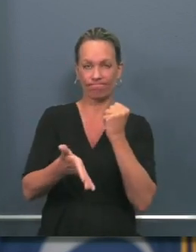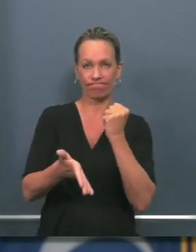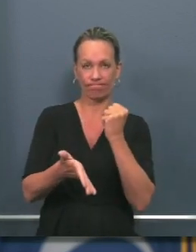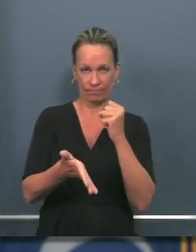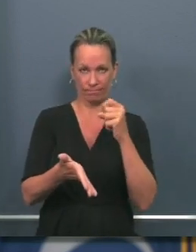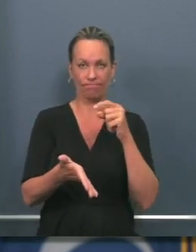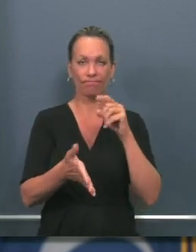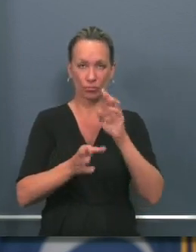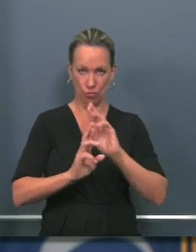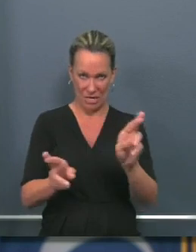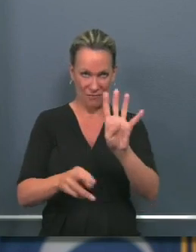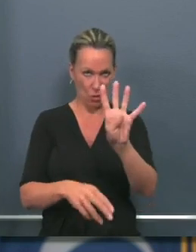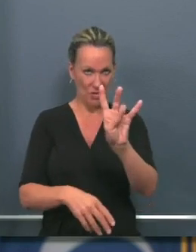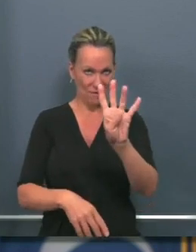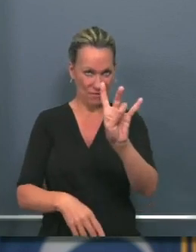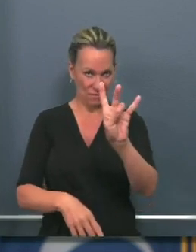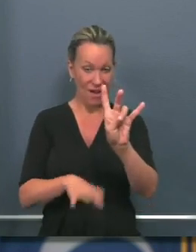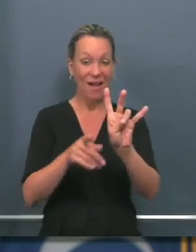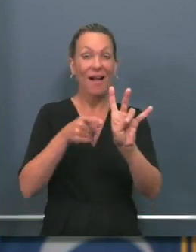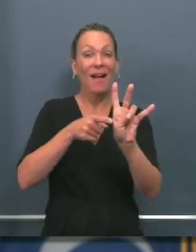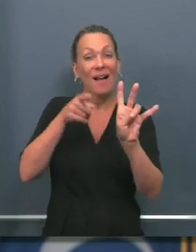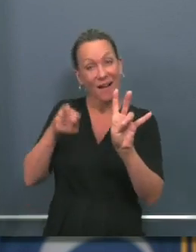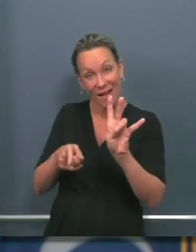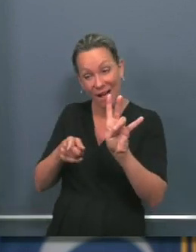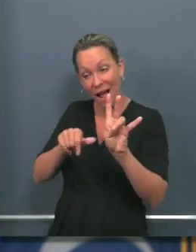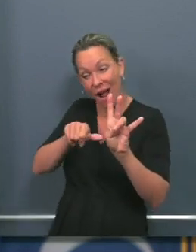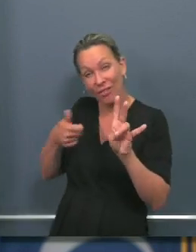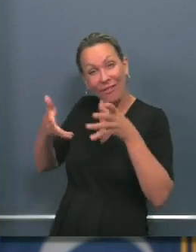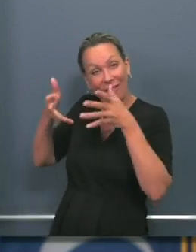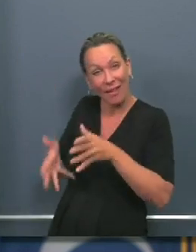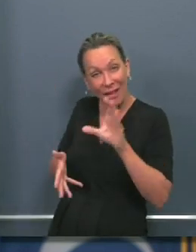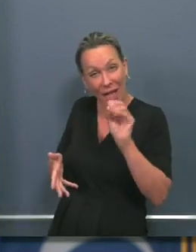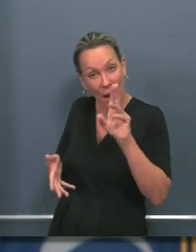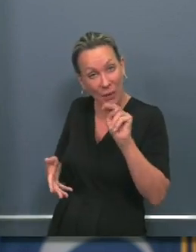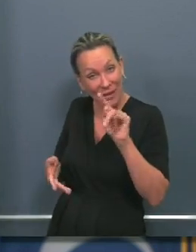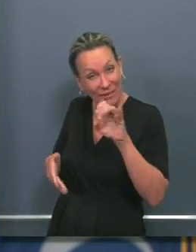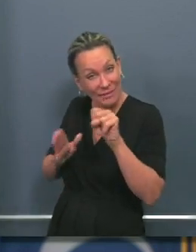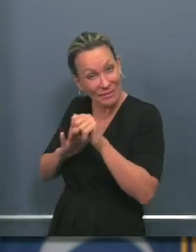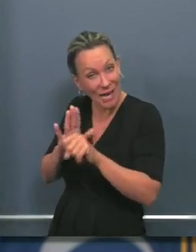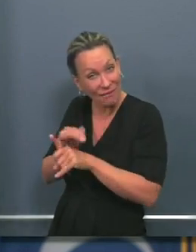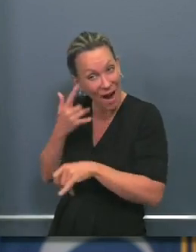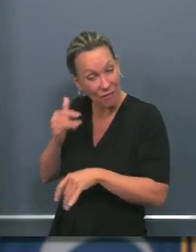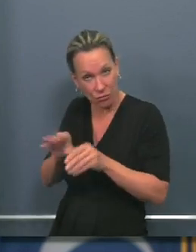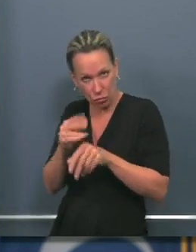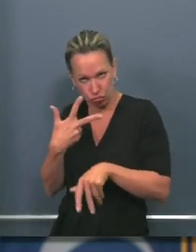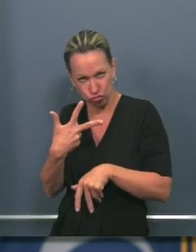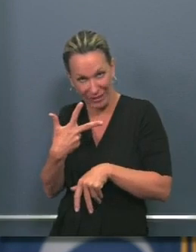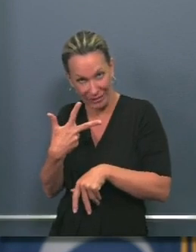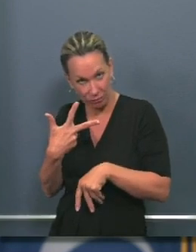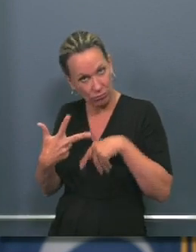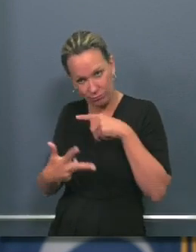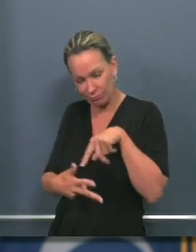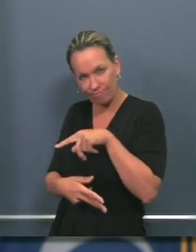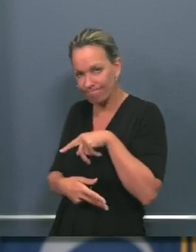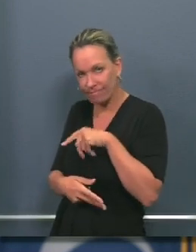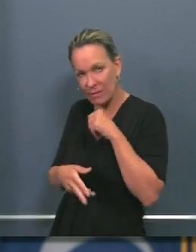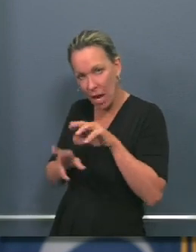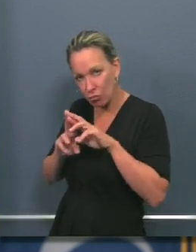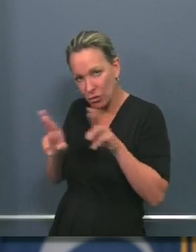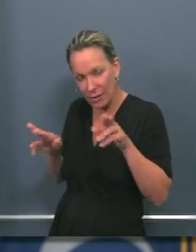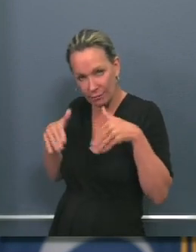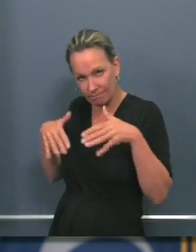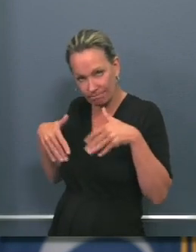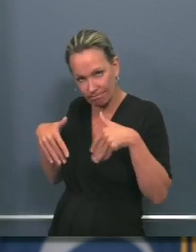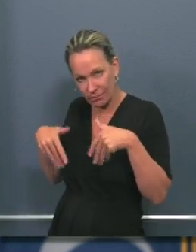direction that I believe is hopeful and promising, at the same time sobering in terms of the responsibility that